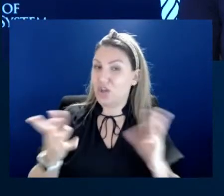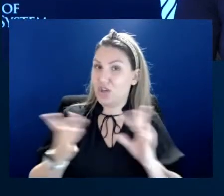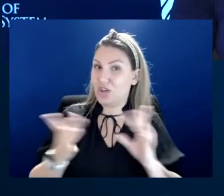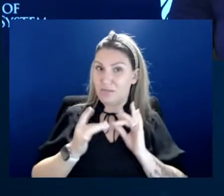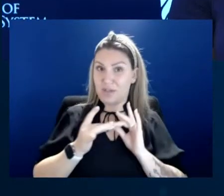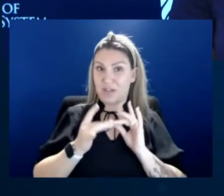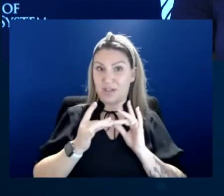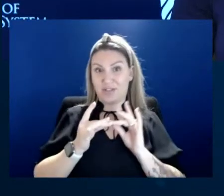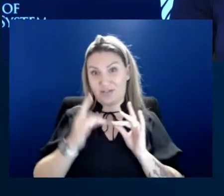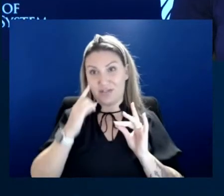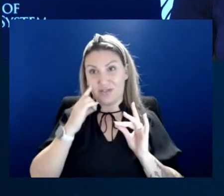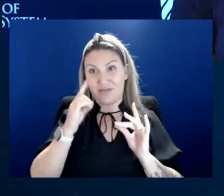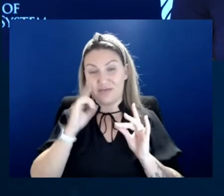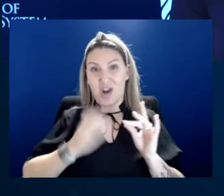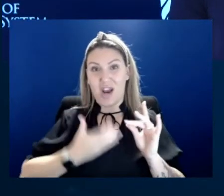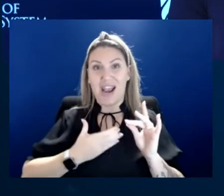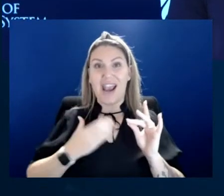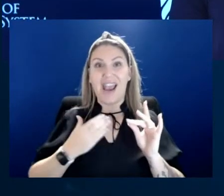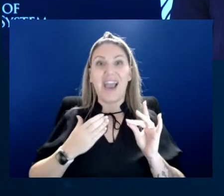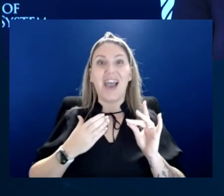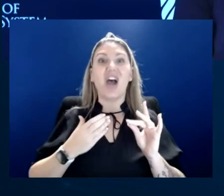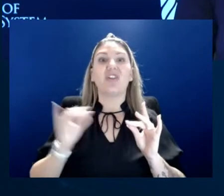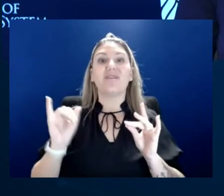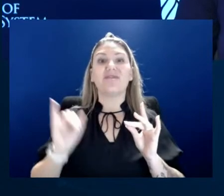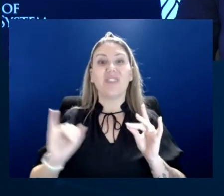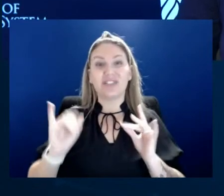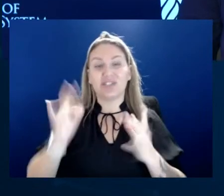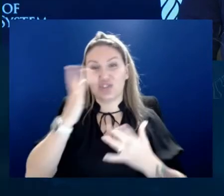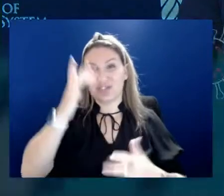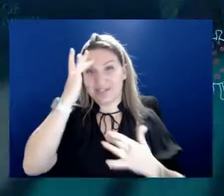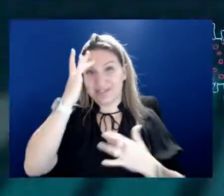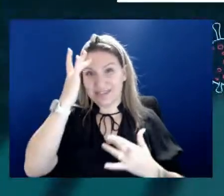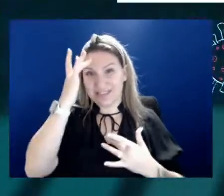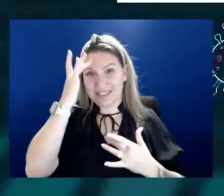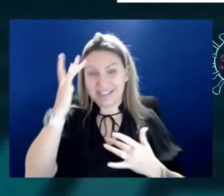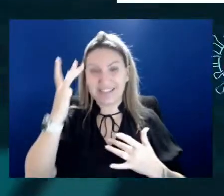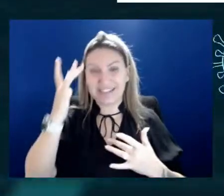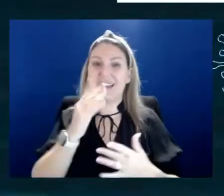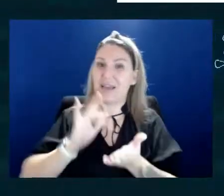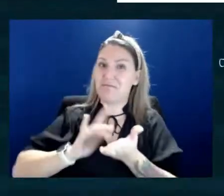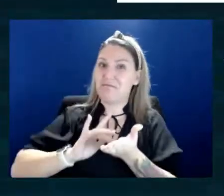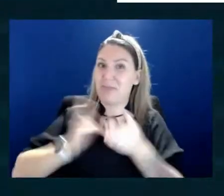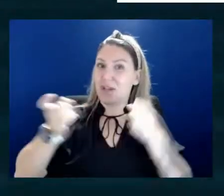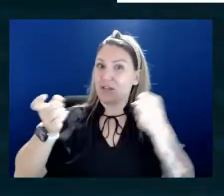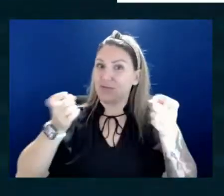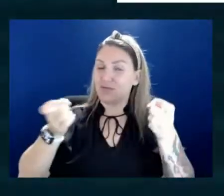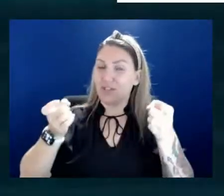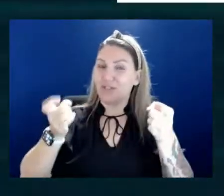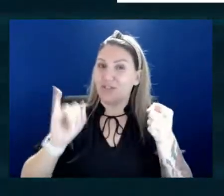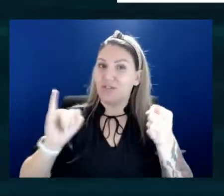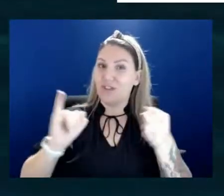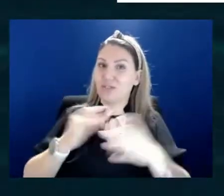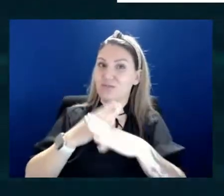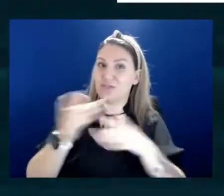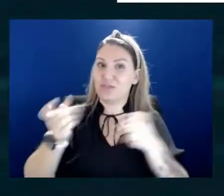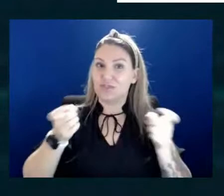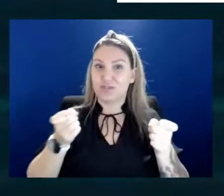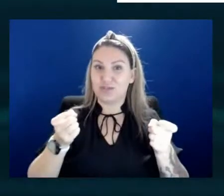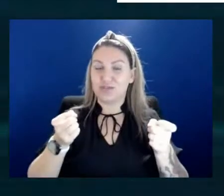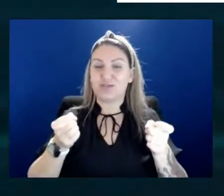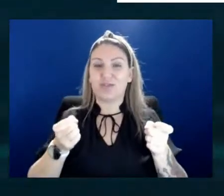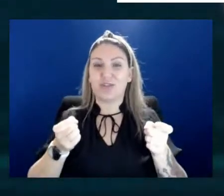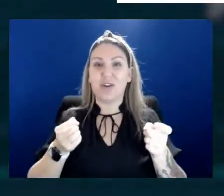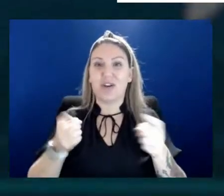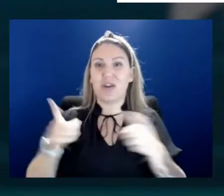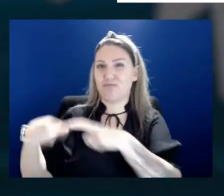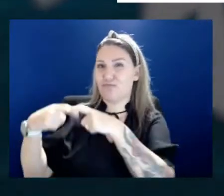diseases specialist who now is in the studio. He is also our medical director of infection prevention and control. We're going to break from over